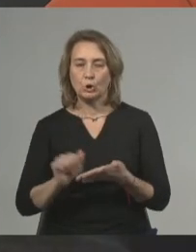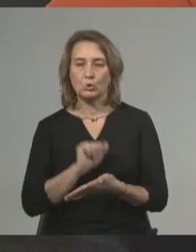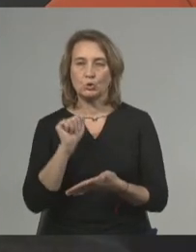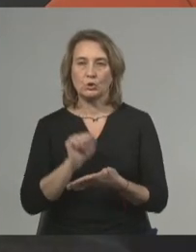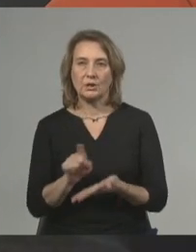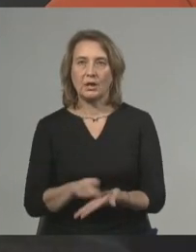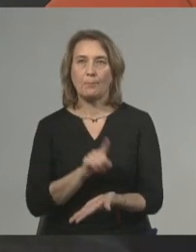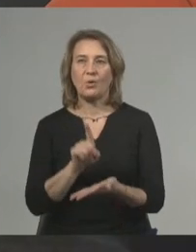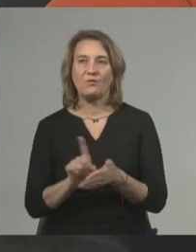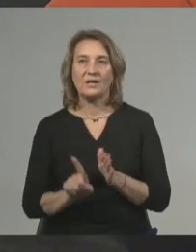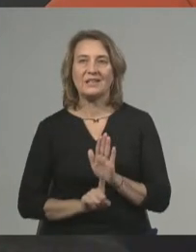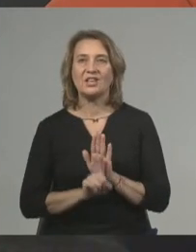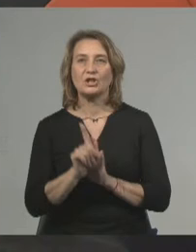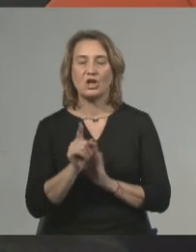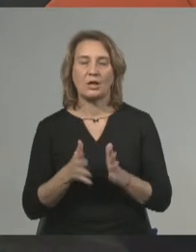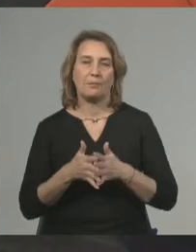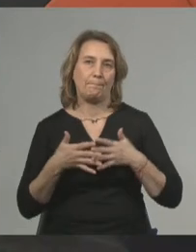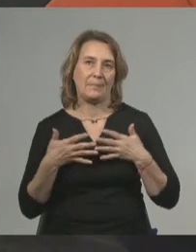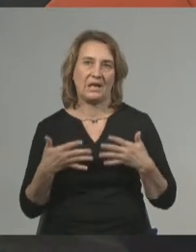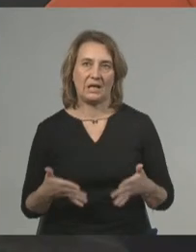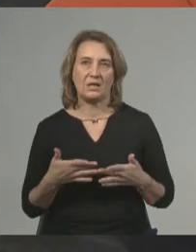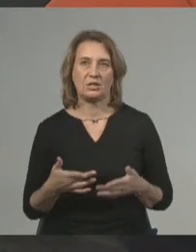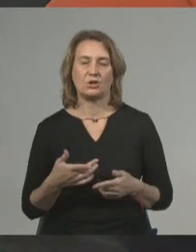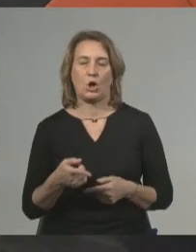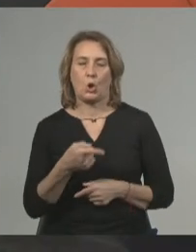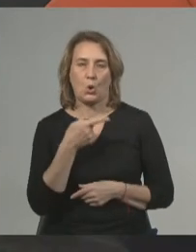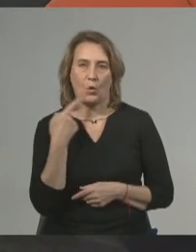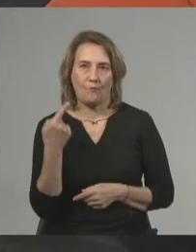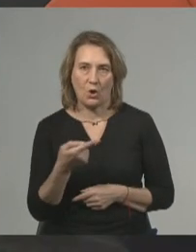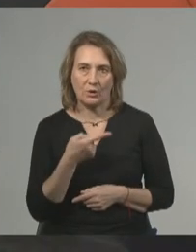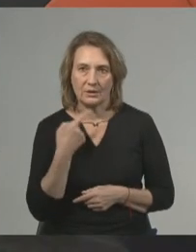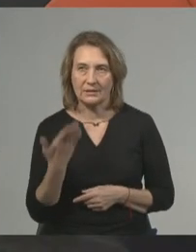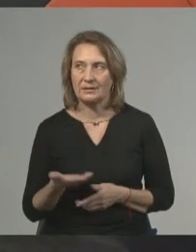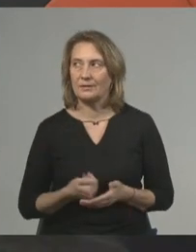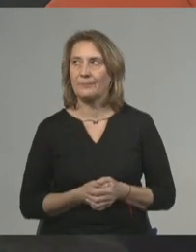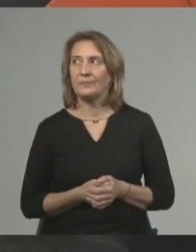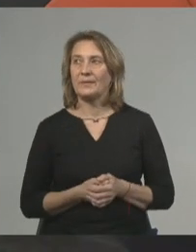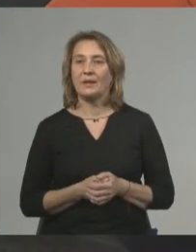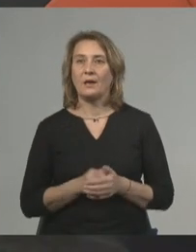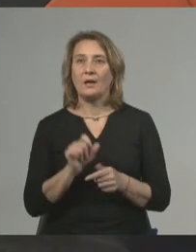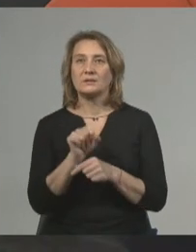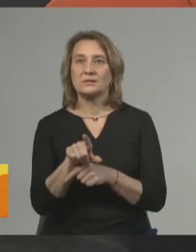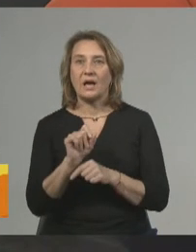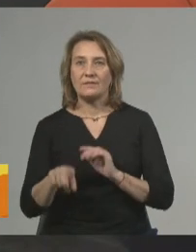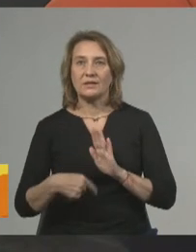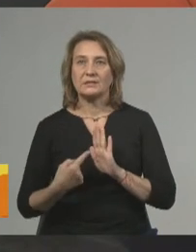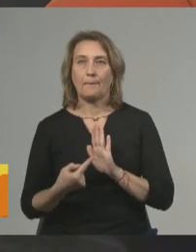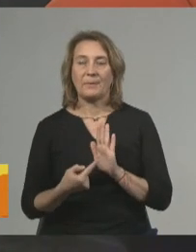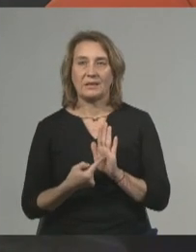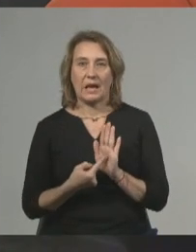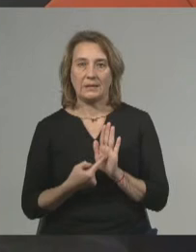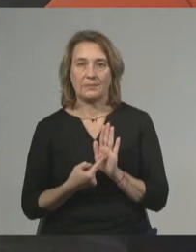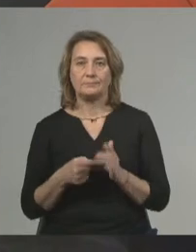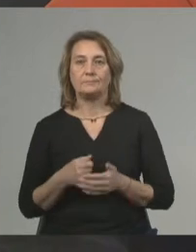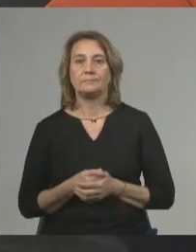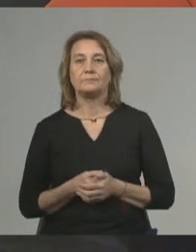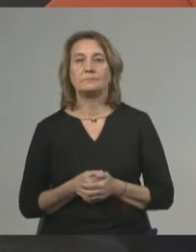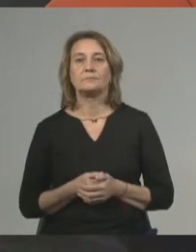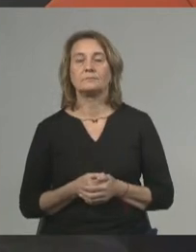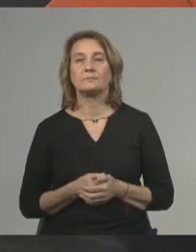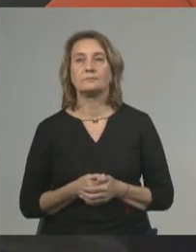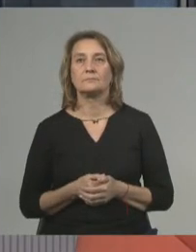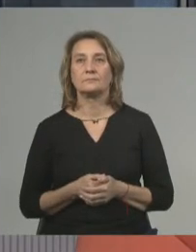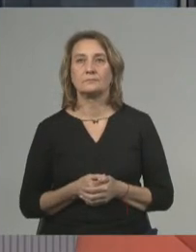is to start talking about and start asking some of those questions that many of them